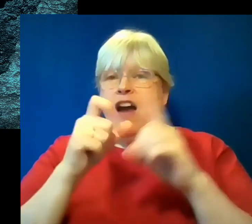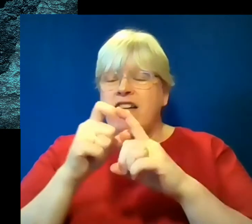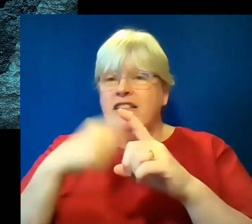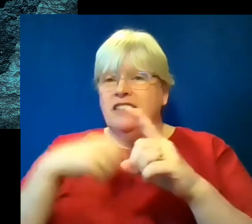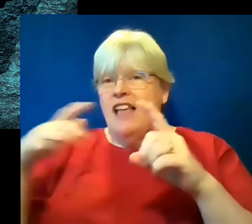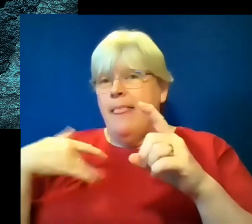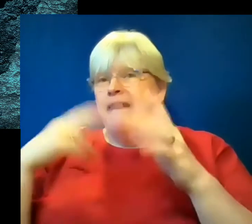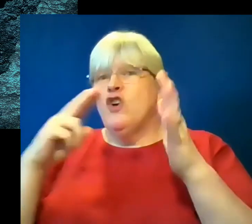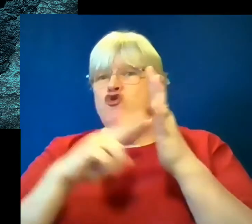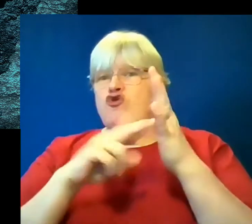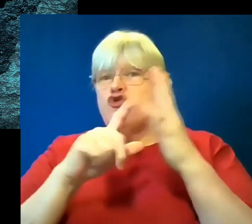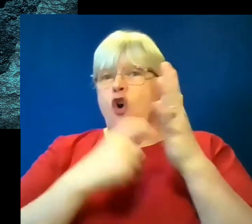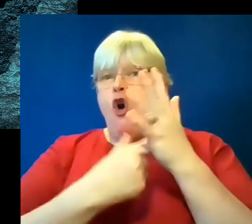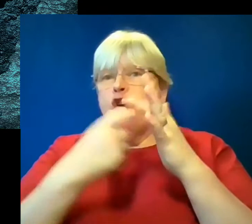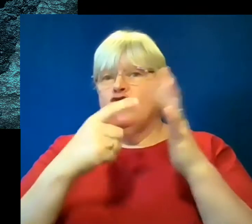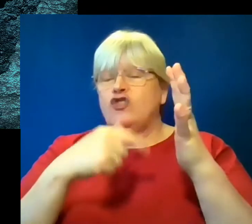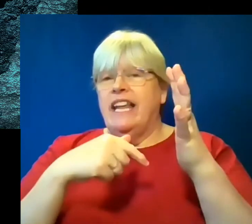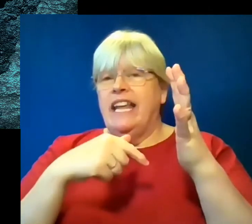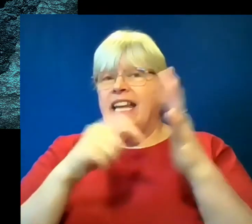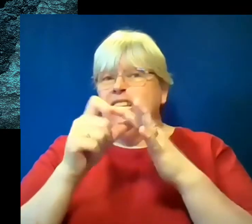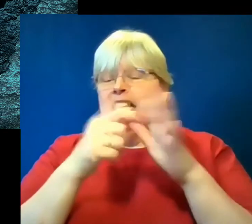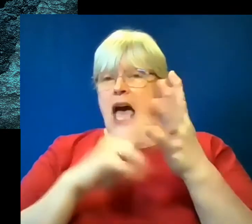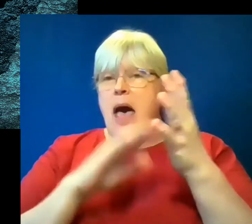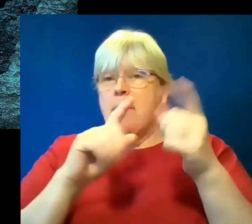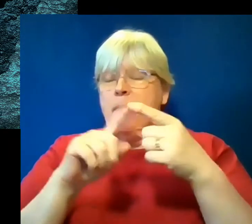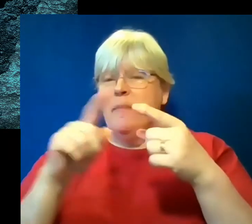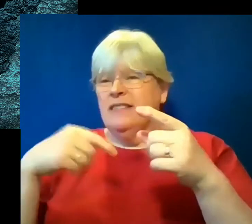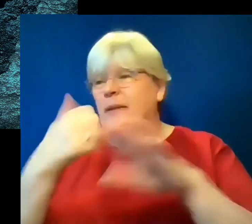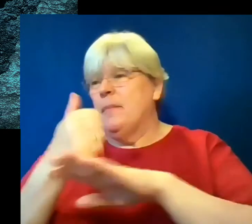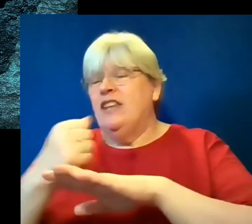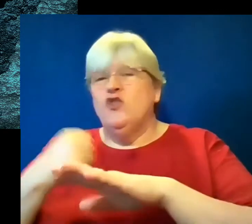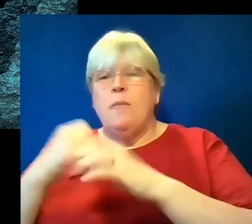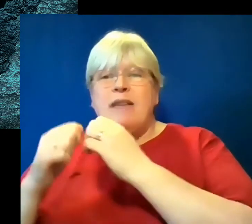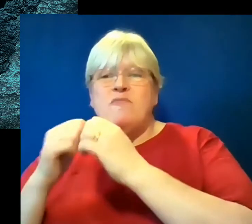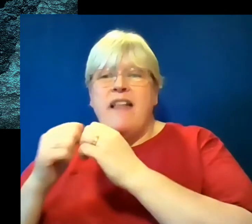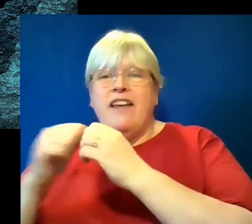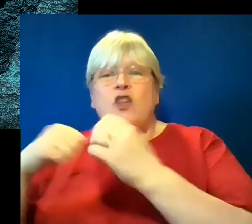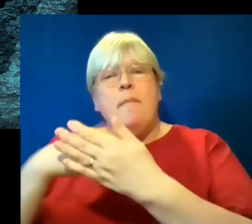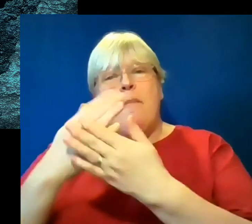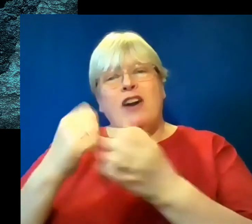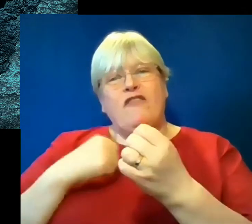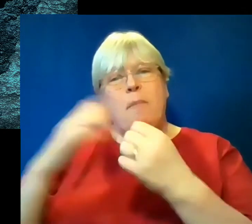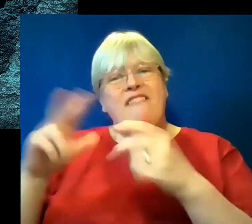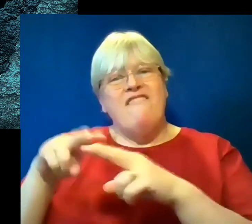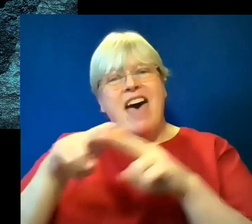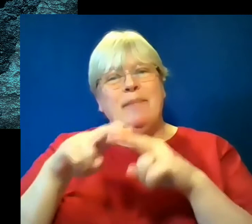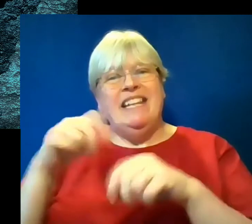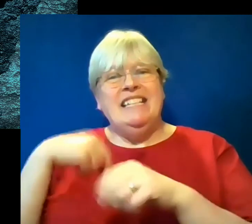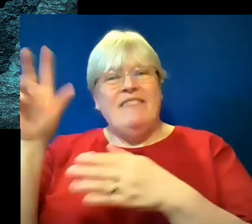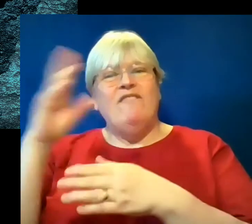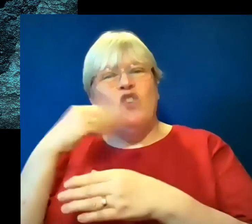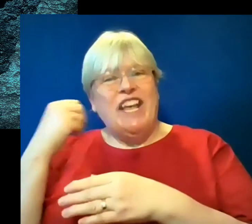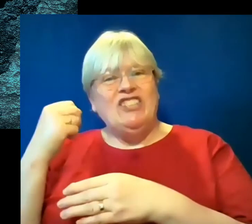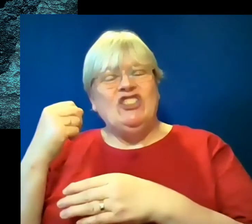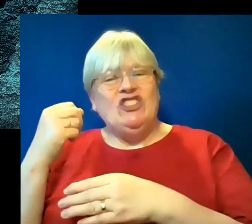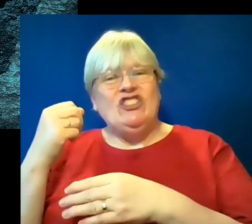musician, is based on my brother, whose name is Jared, but also Gérard, because part of our family is French. And he was a musician.